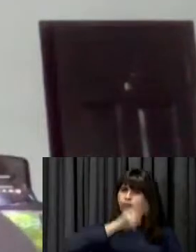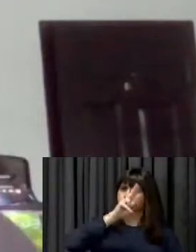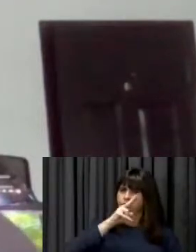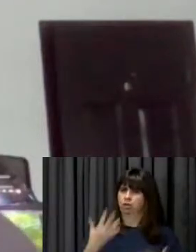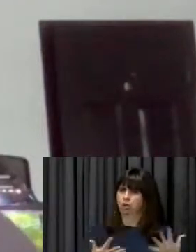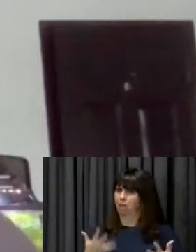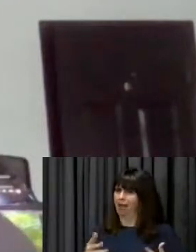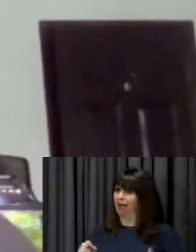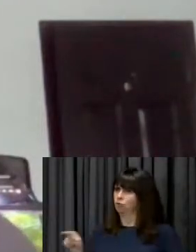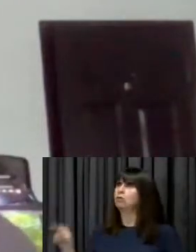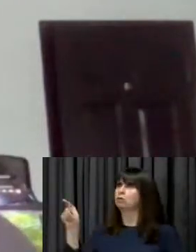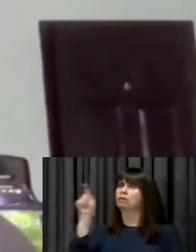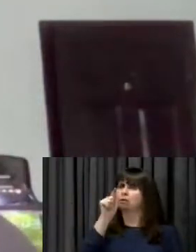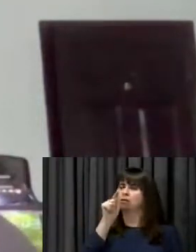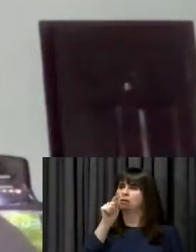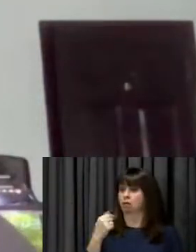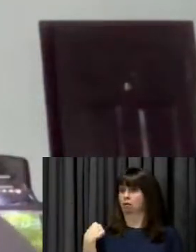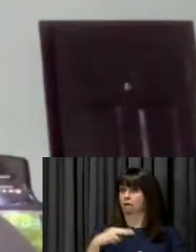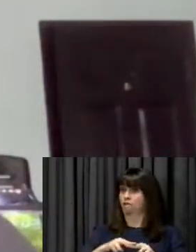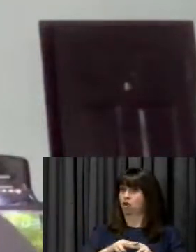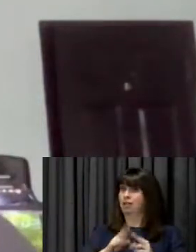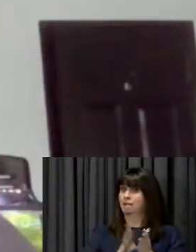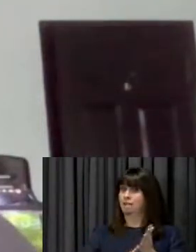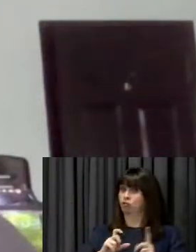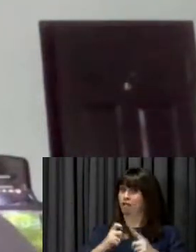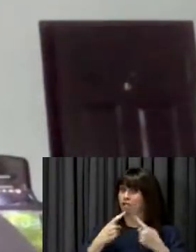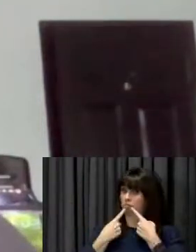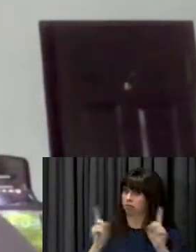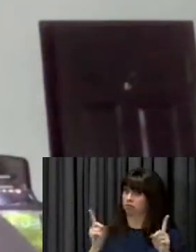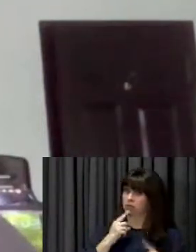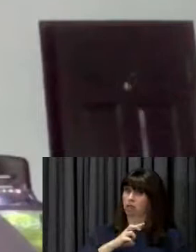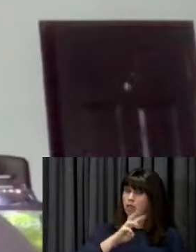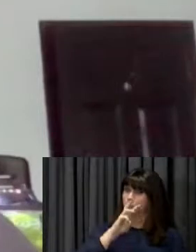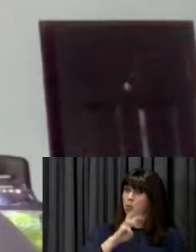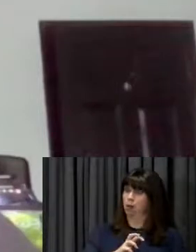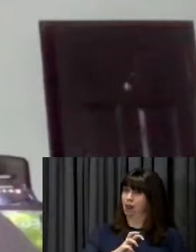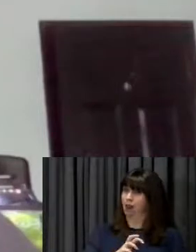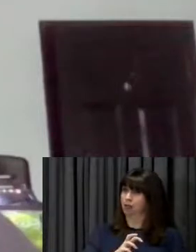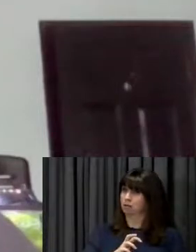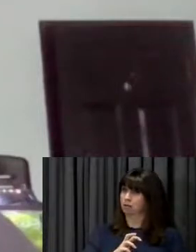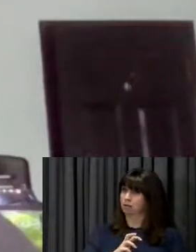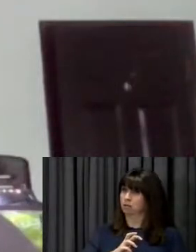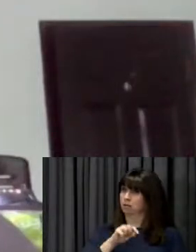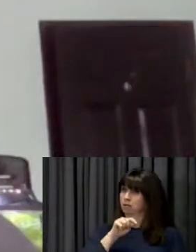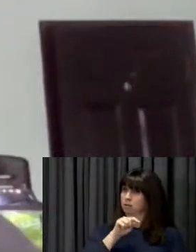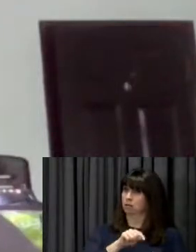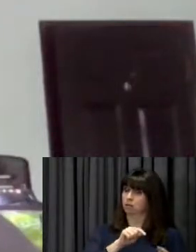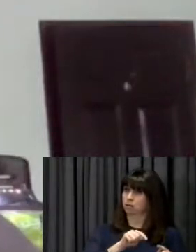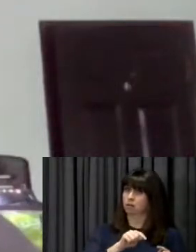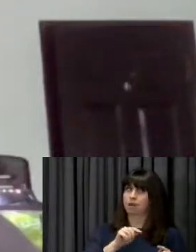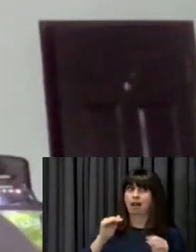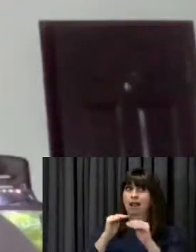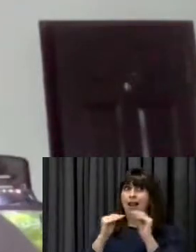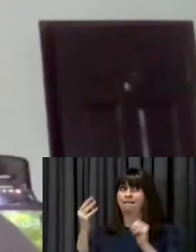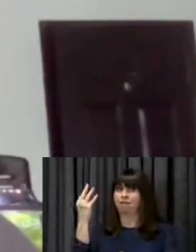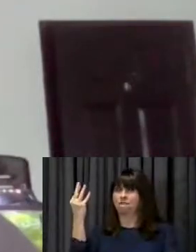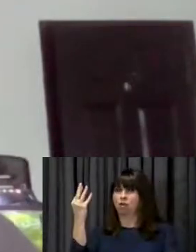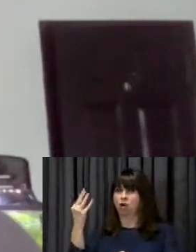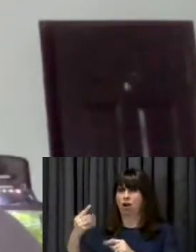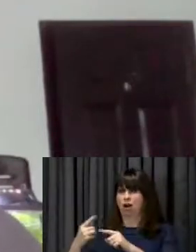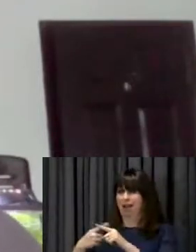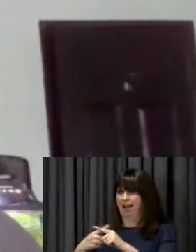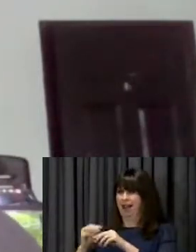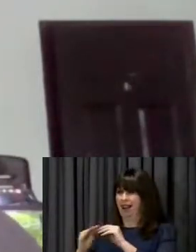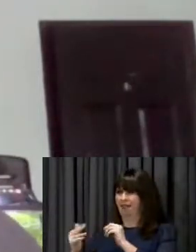yet, as Mark Drakeford said on Friday, the current restrictions in Wales are less severe than faced by areas of Scotland in level 4 and England in level